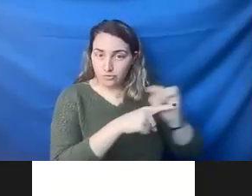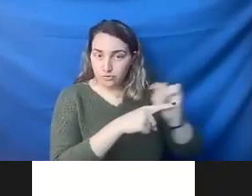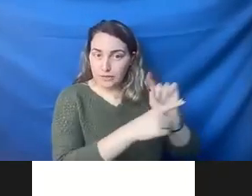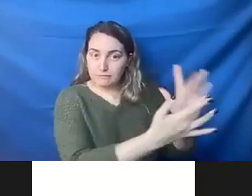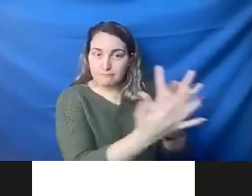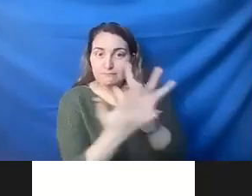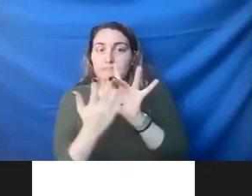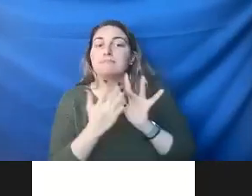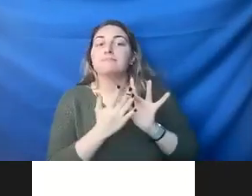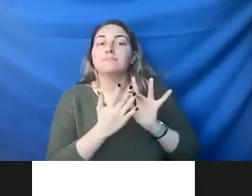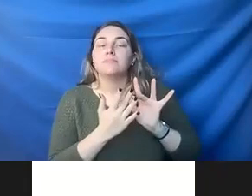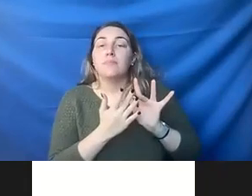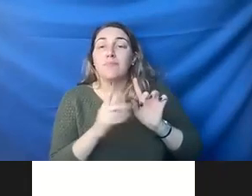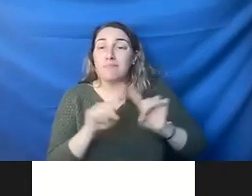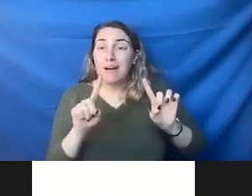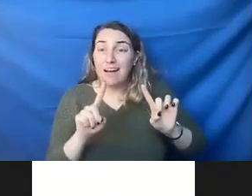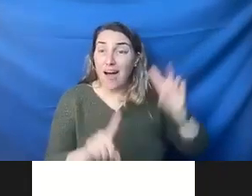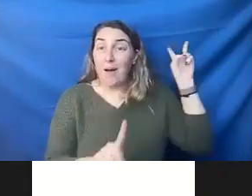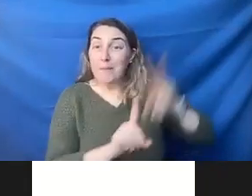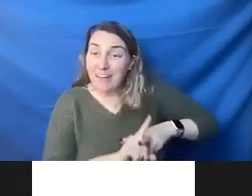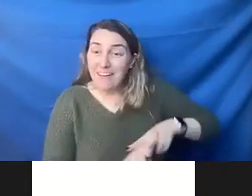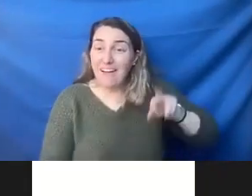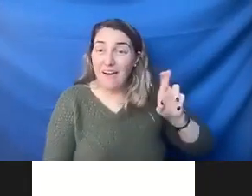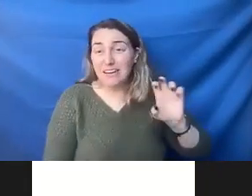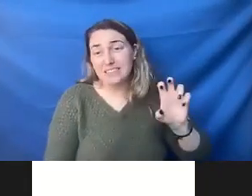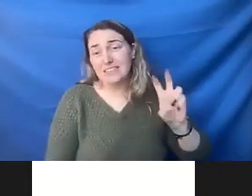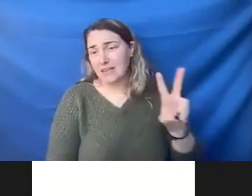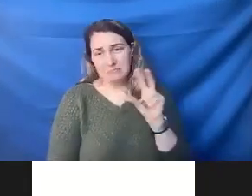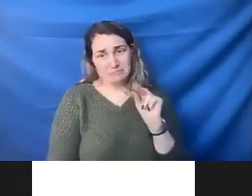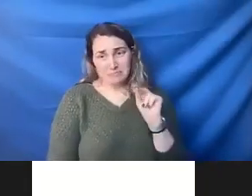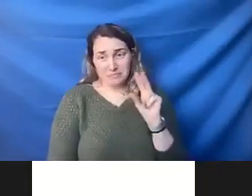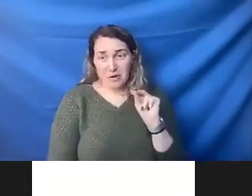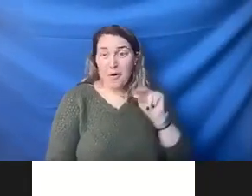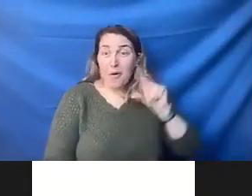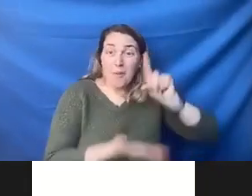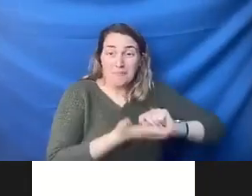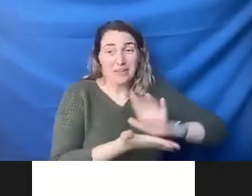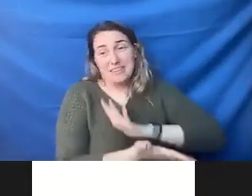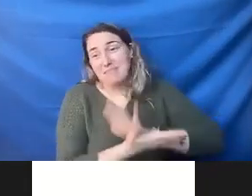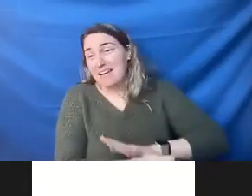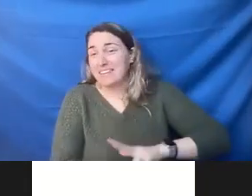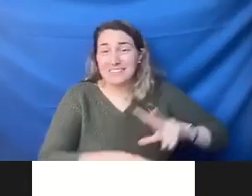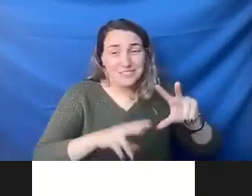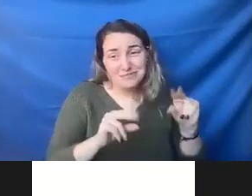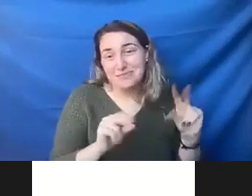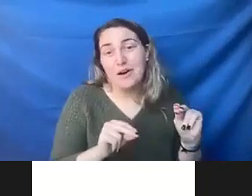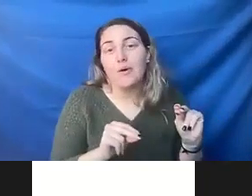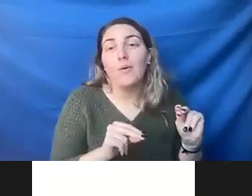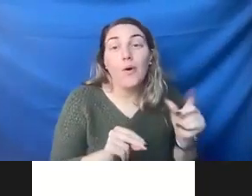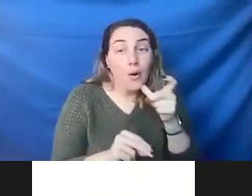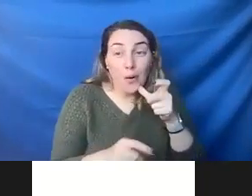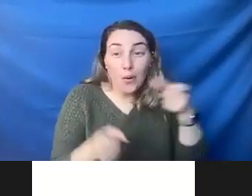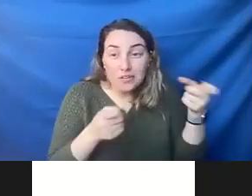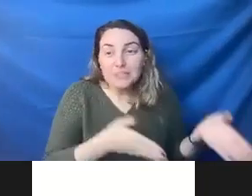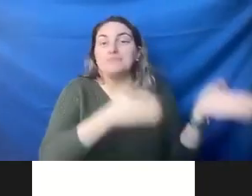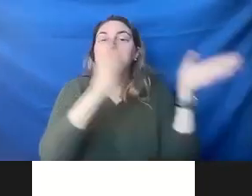not in charge of implementing ranked choice voting, administering poll sites, or printing ballots. That's the City Board of Elections job. So we're really